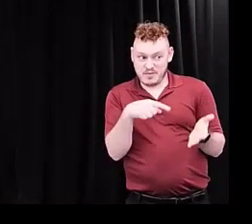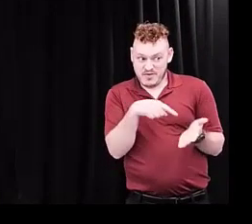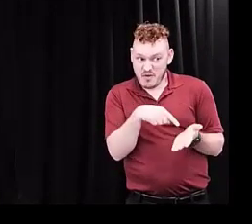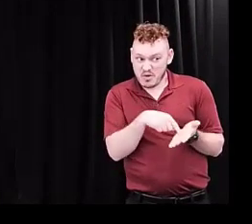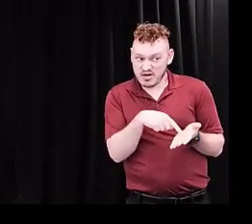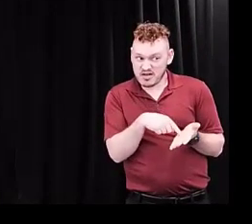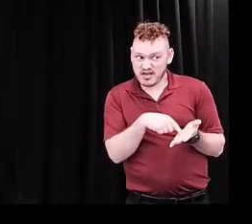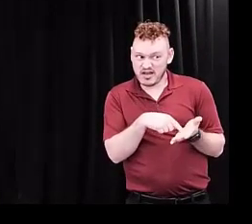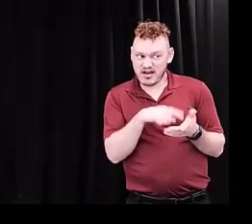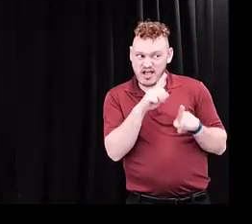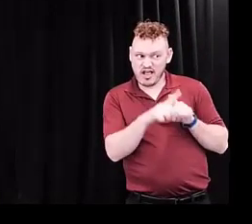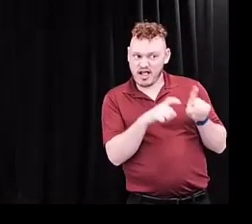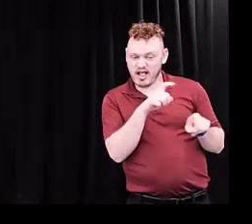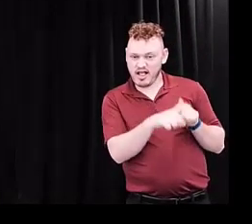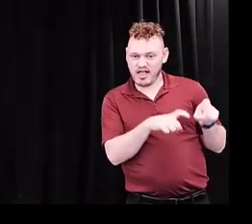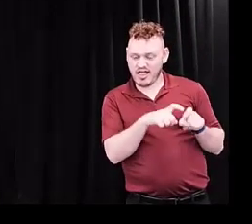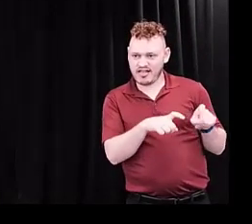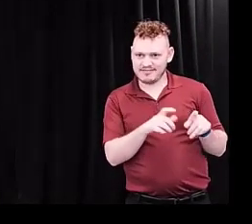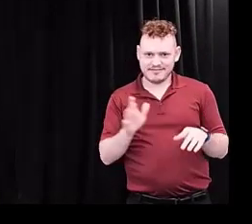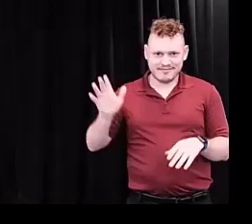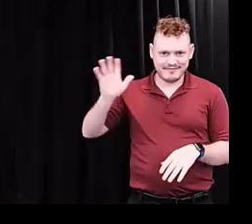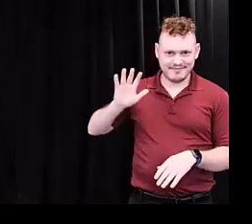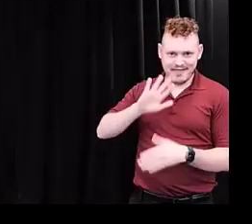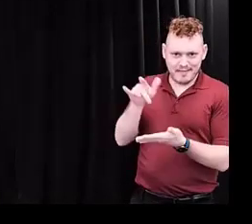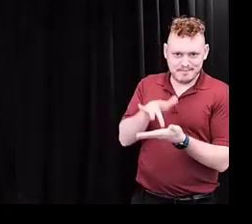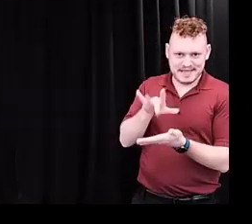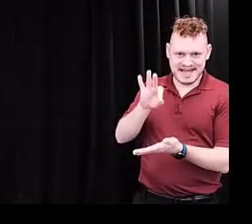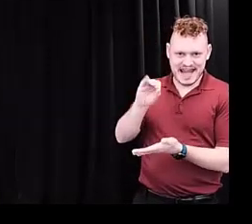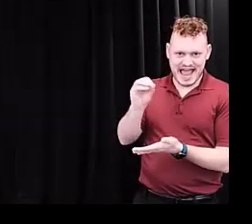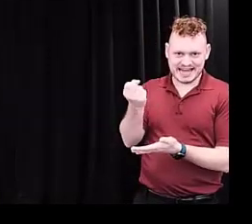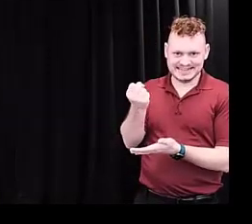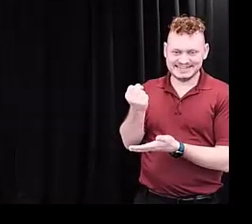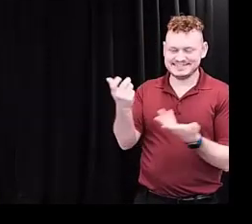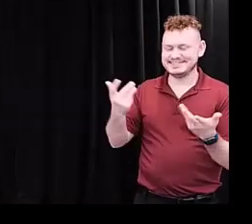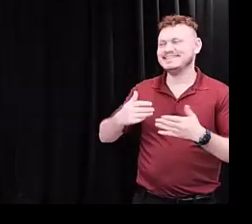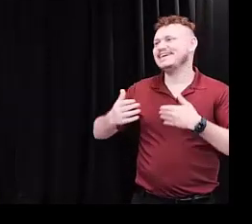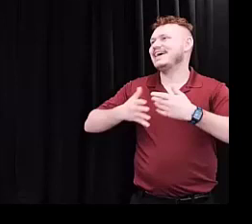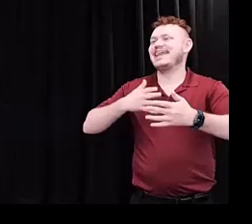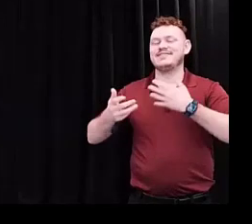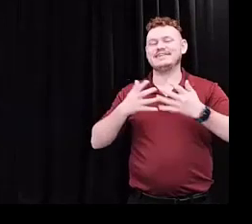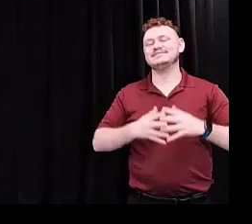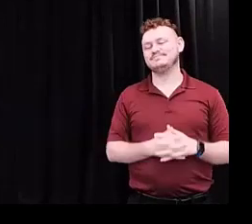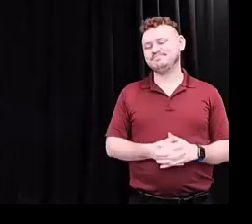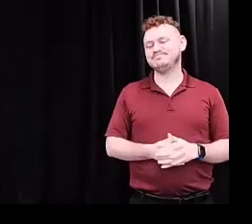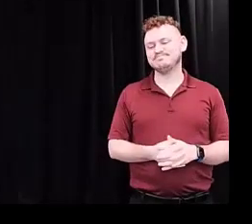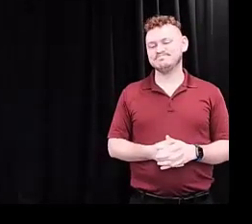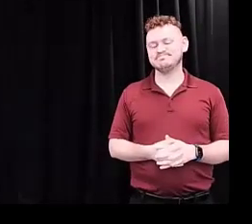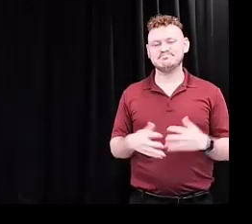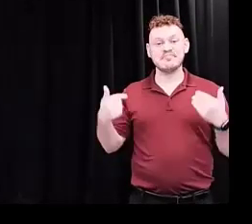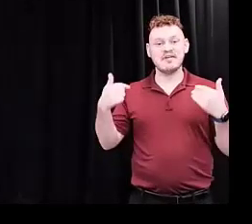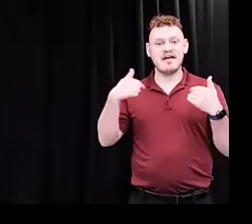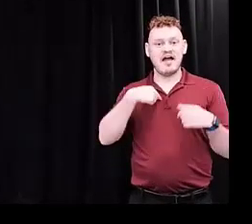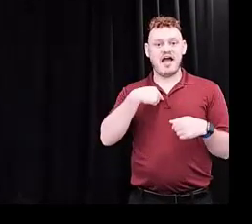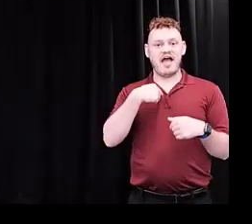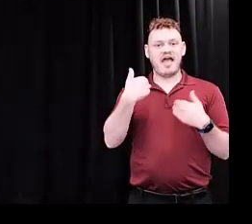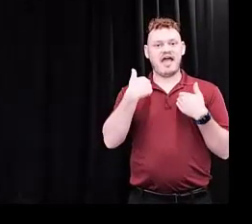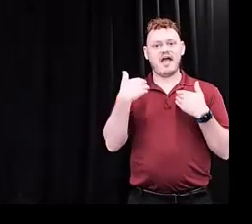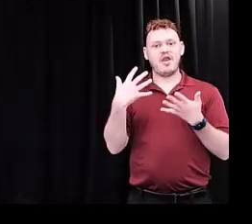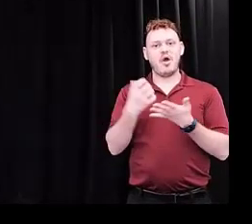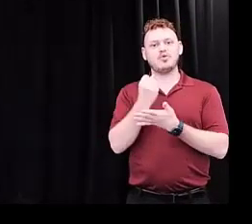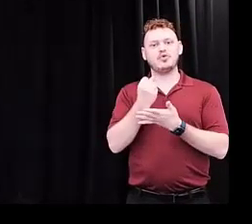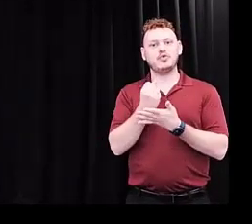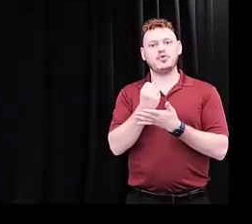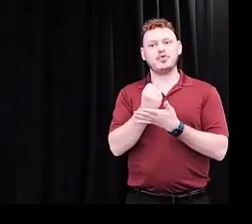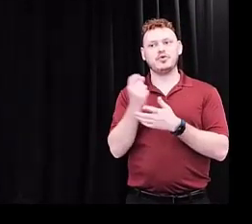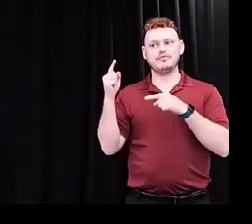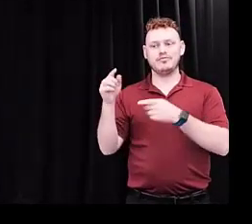it? You know, this was like mid-90s. So anyway, I had an opportunity to come work